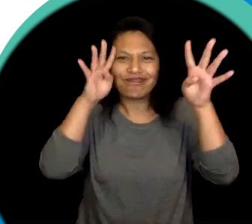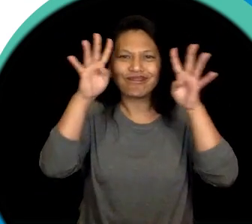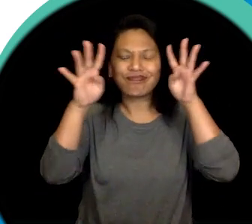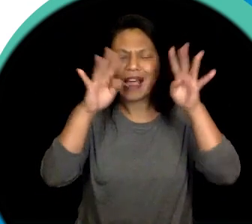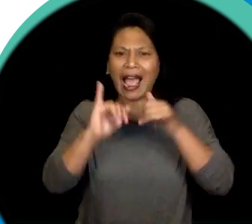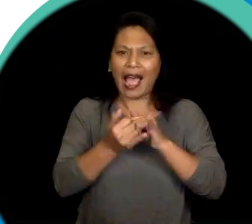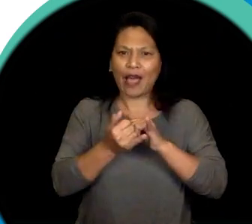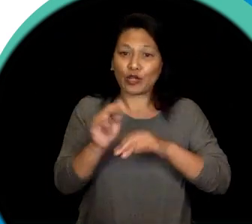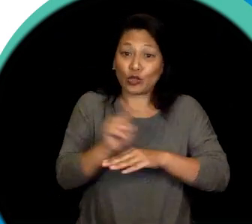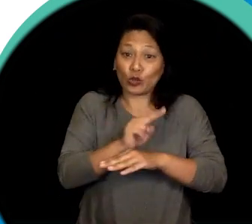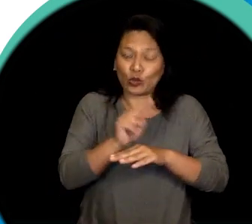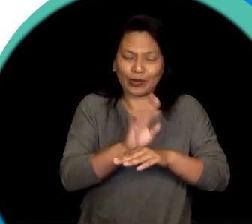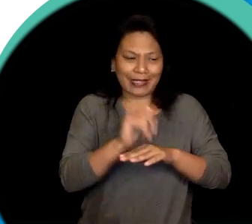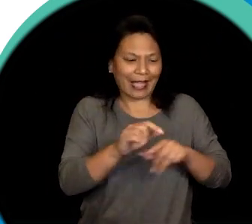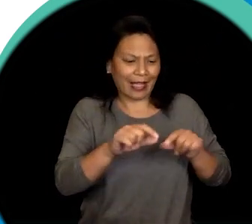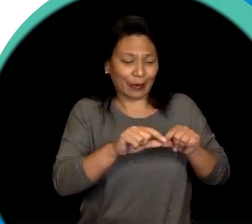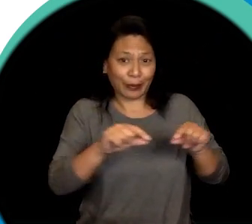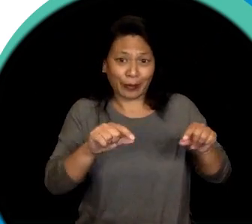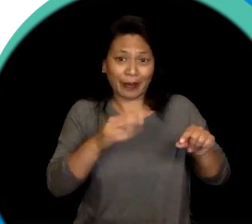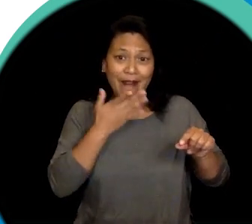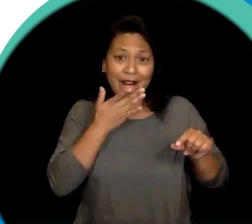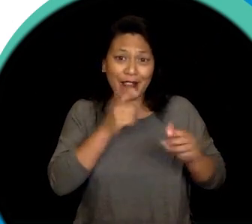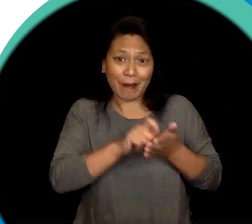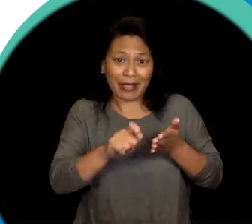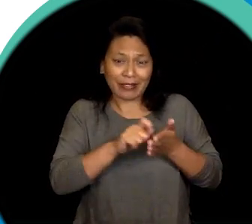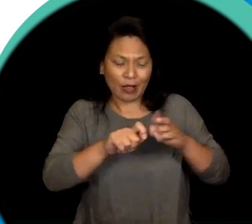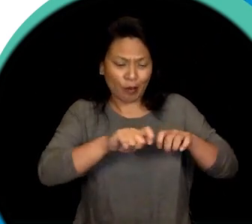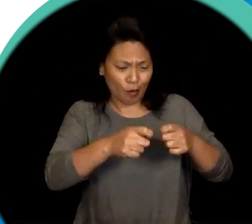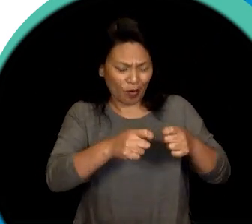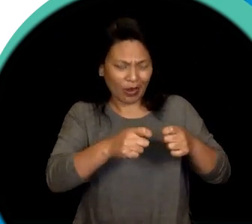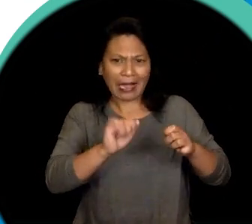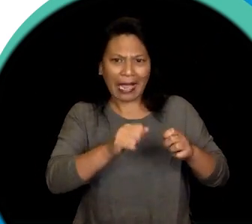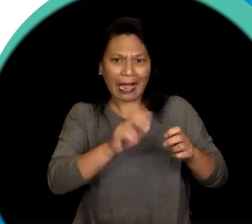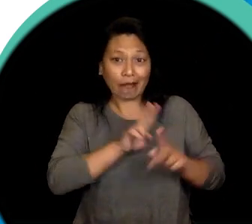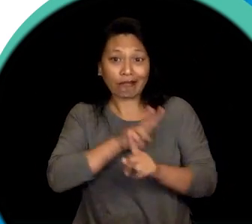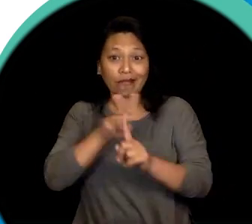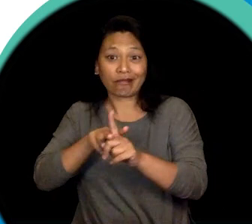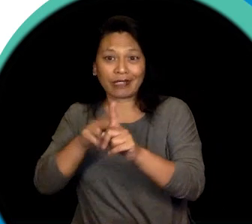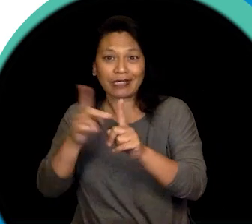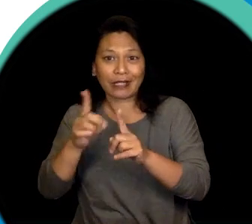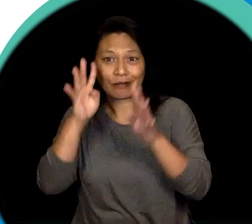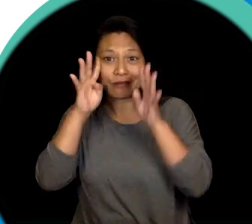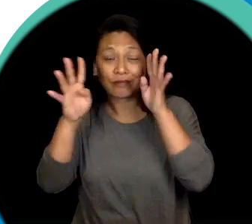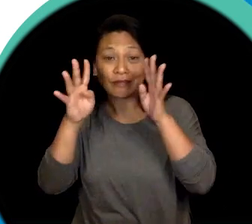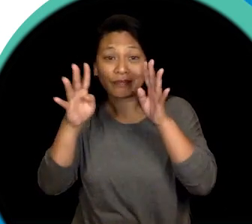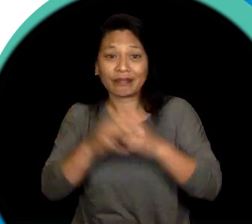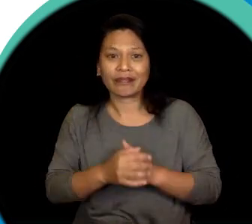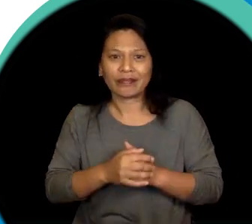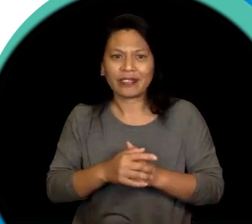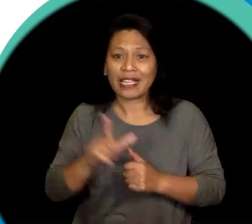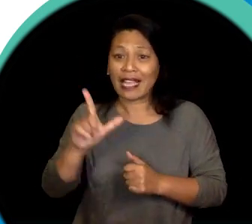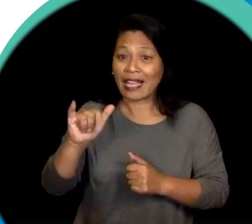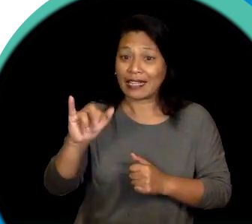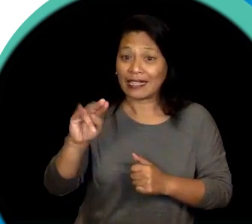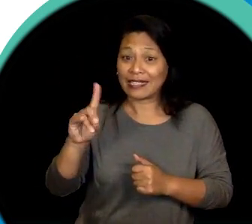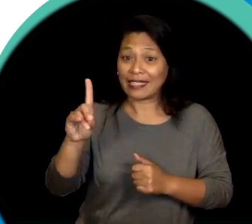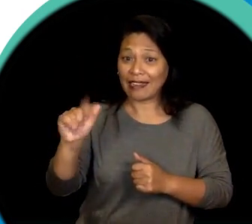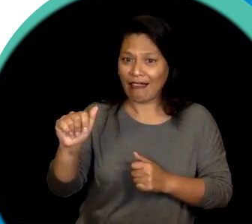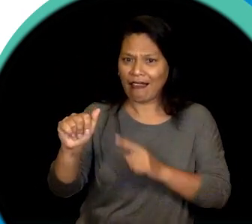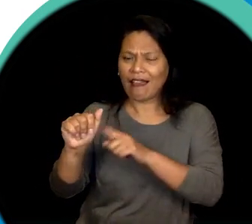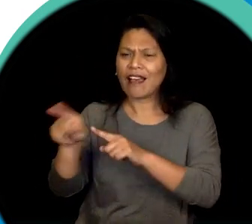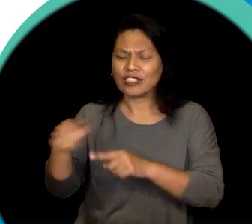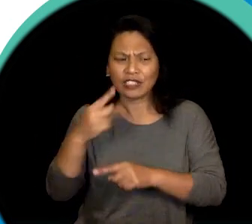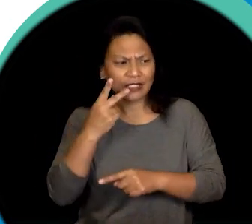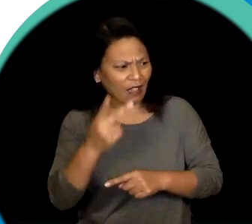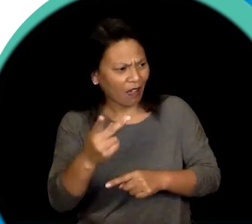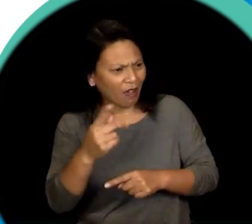and creatures that could come out of a broken crayon. Then when I posted this one, Linda Sue Park said, "Oh, I love that